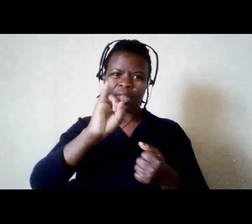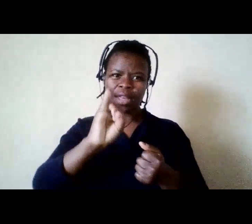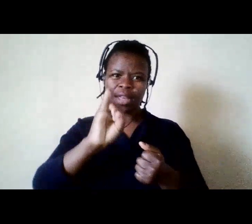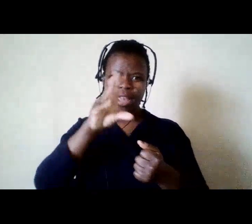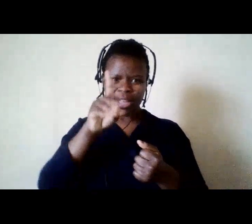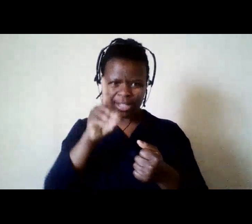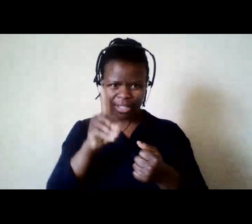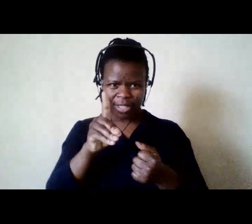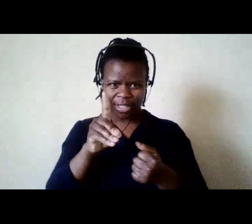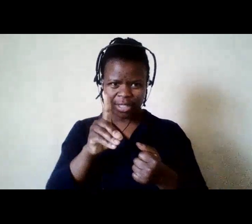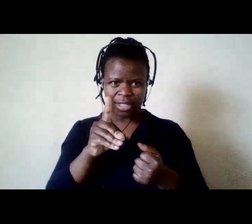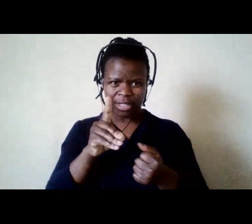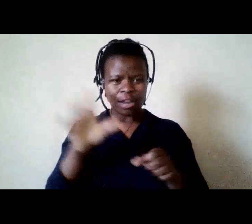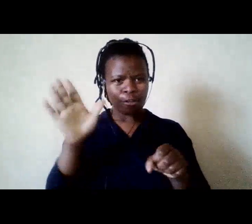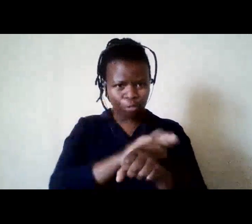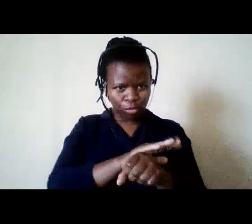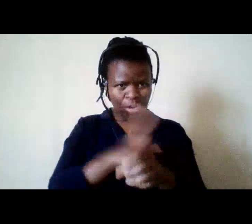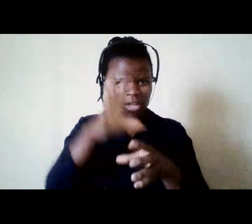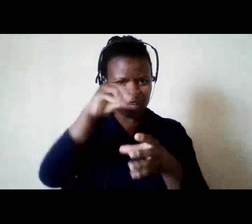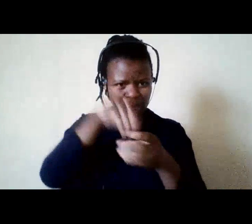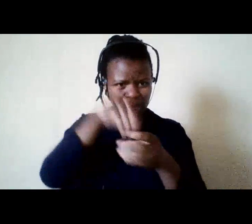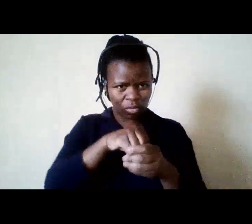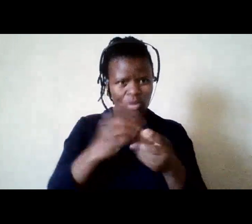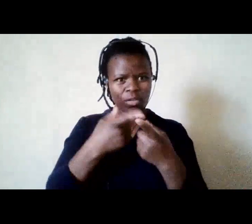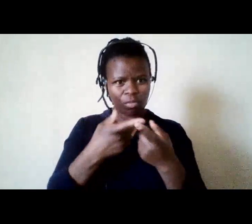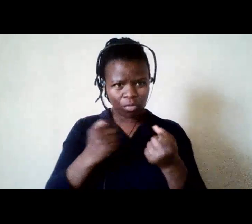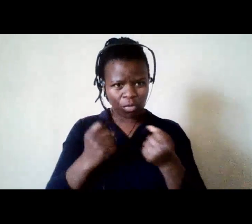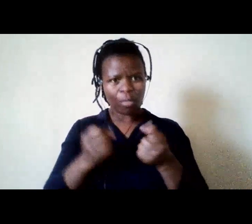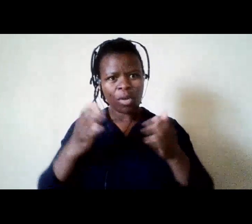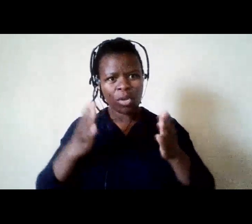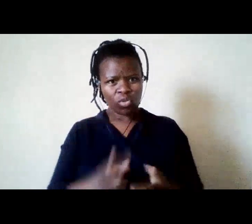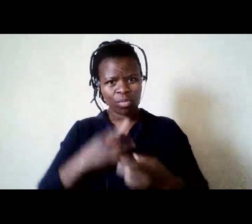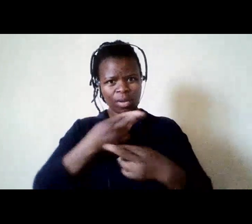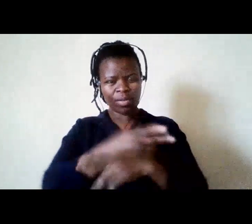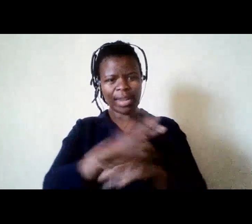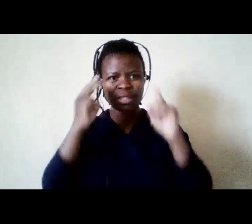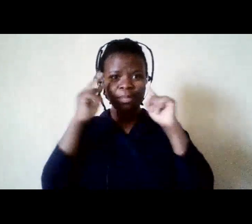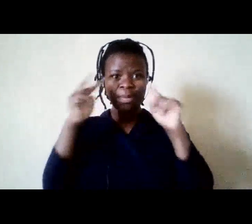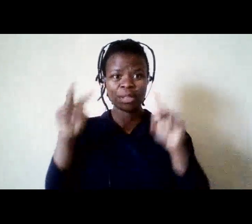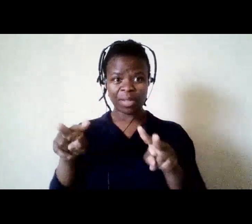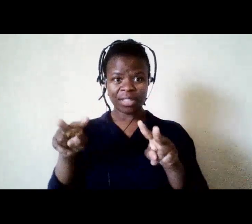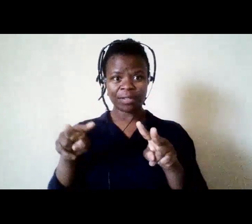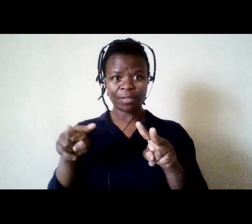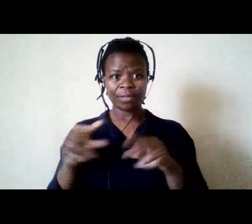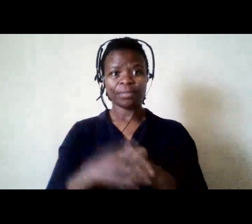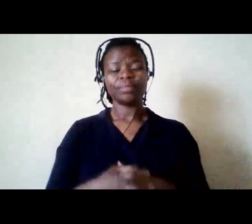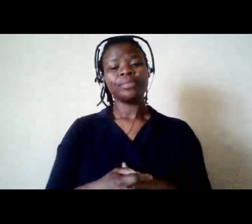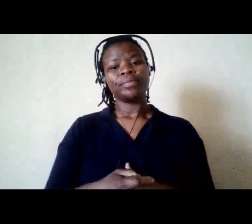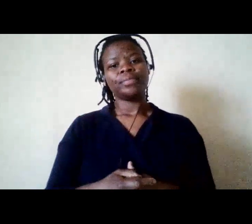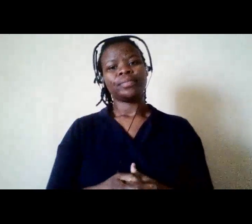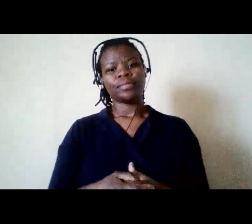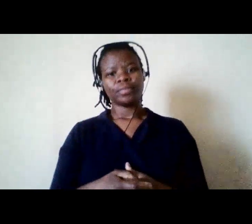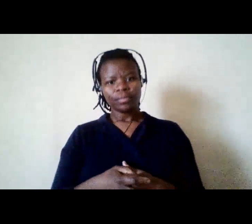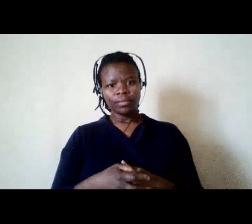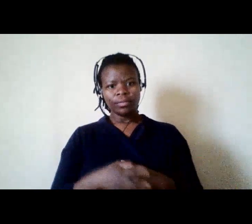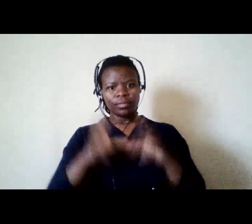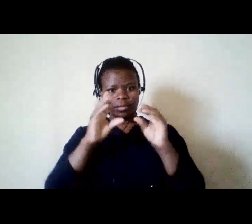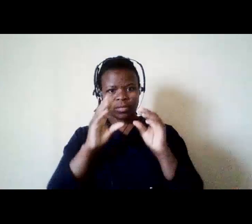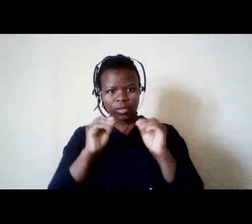been fully included from a human rights perspective? Okay, Chantal and Pearl, can I come in